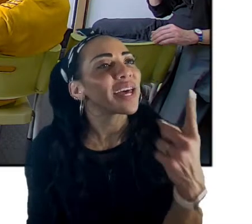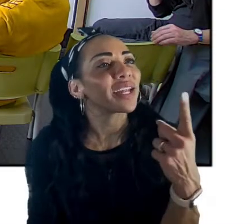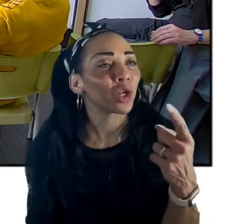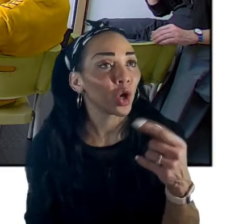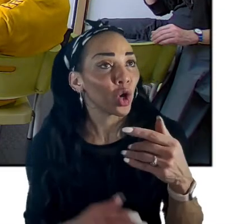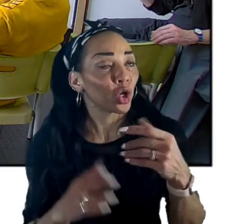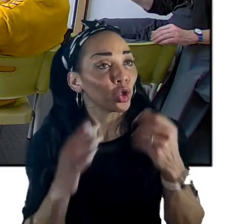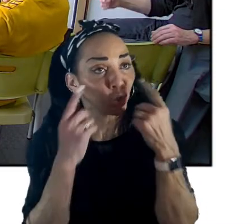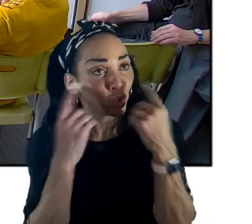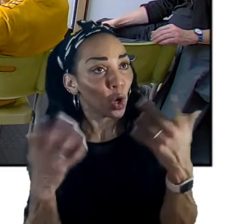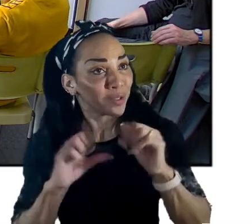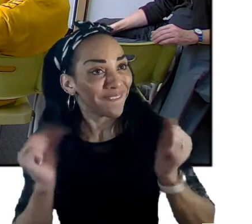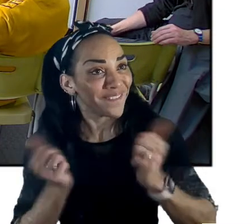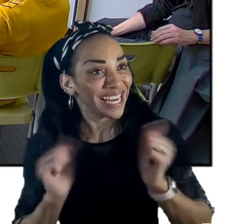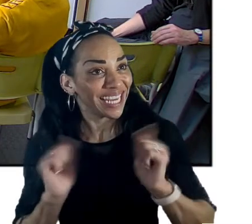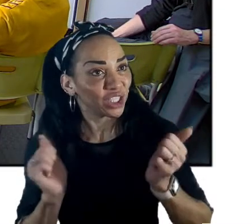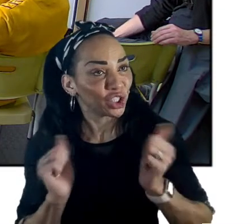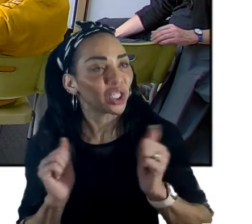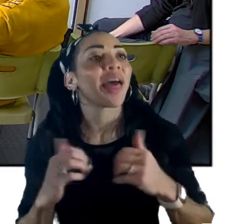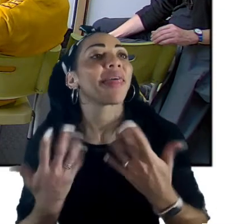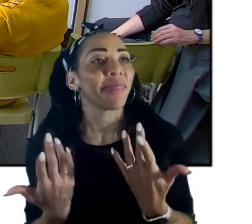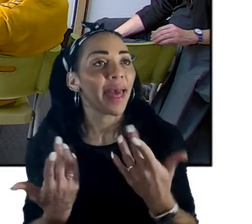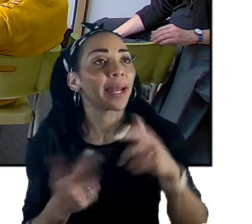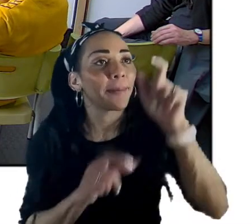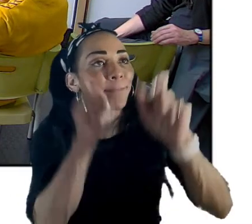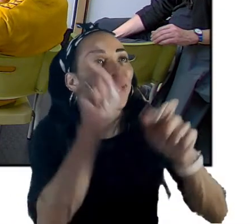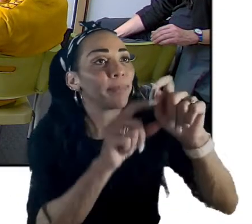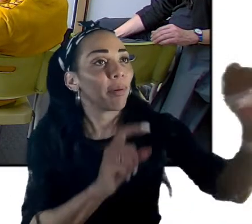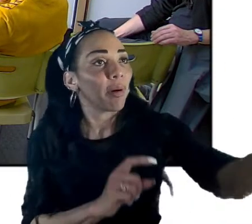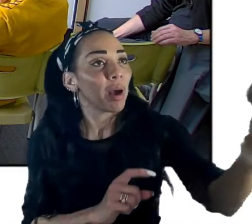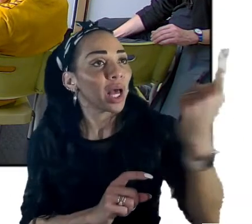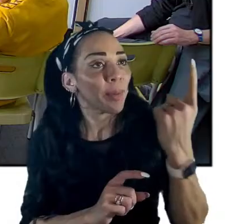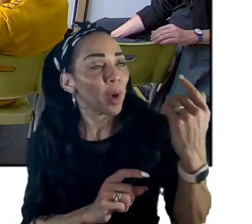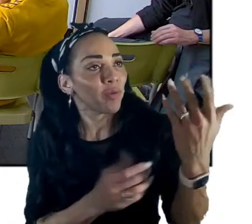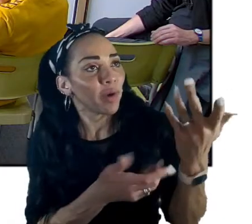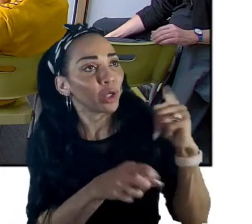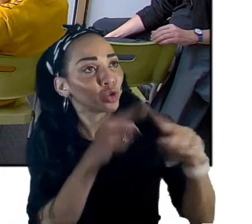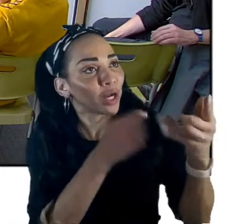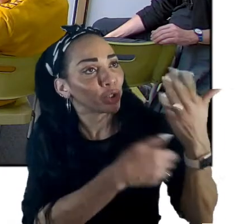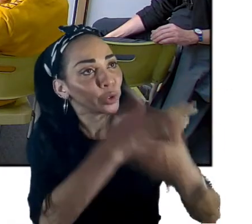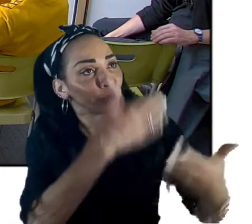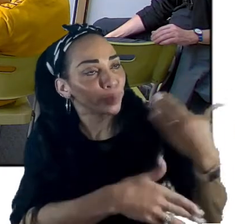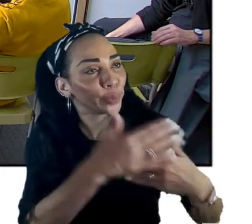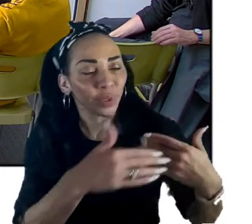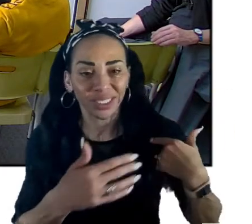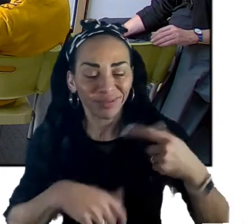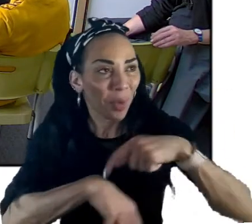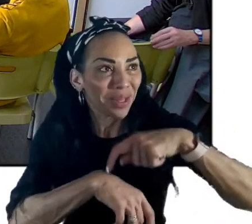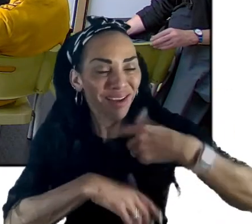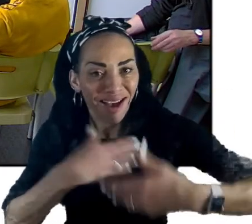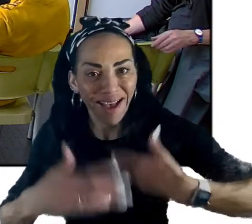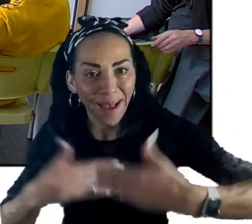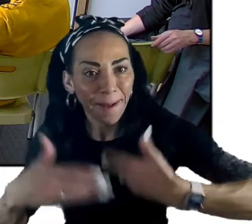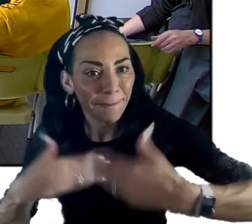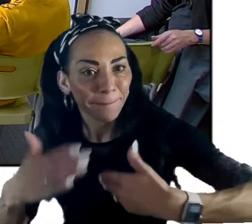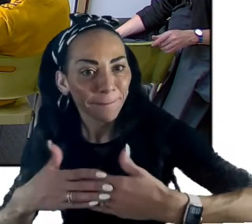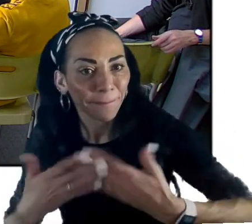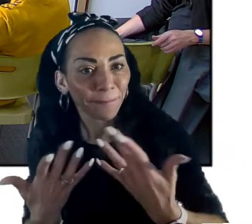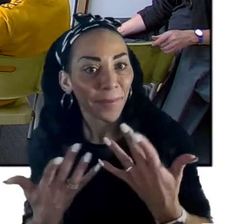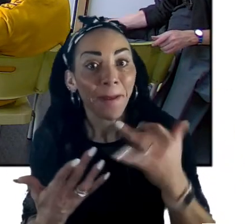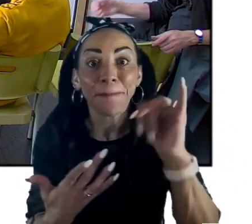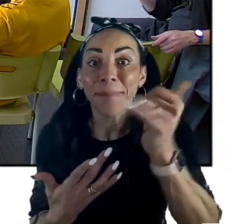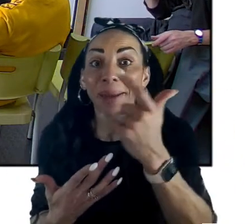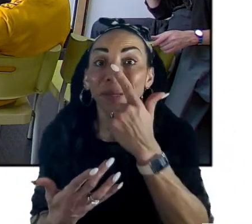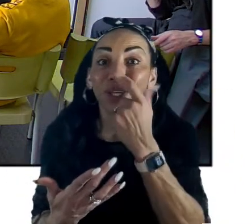to you then. And I was just thinking about that link with religion that you mentioned. And could you incorporate a sort of confessional booth within